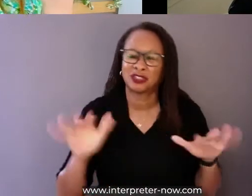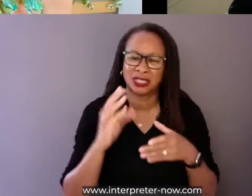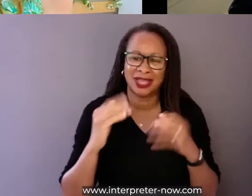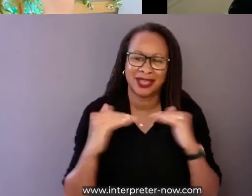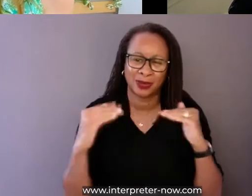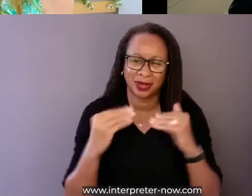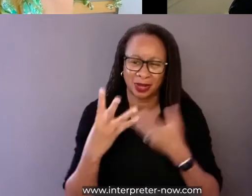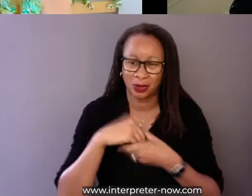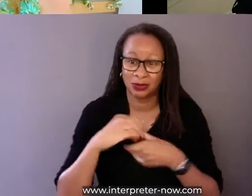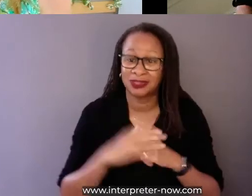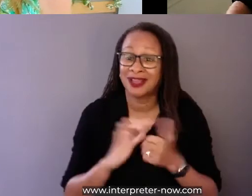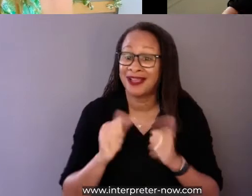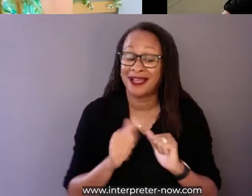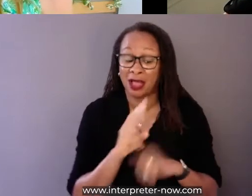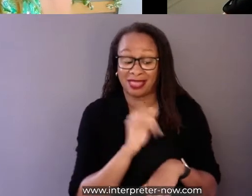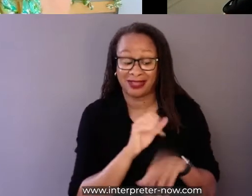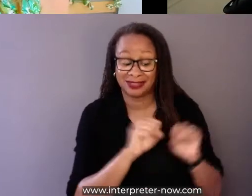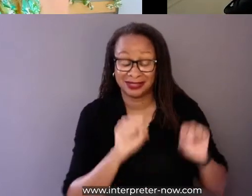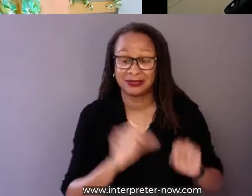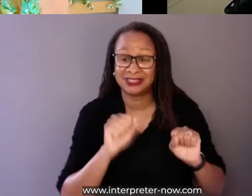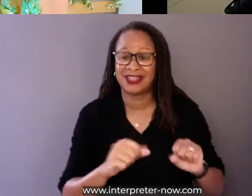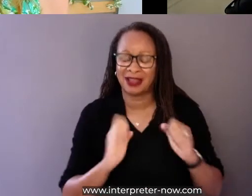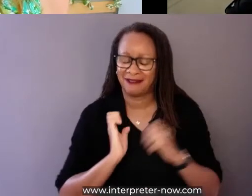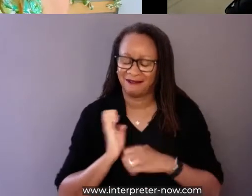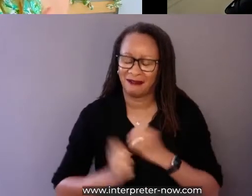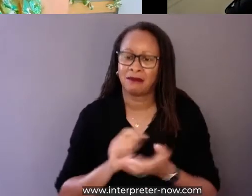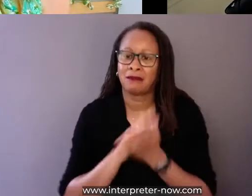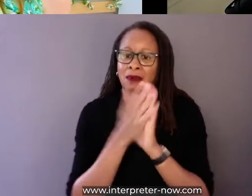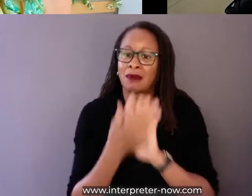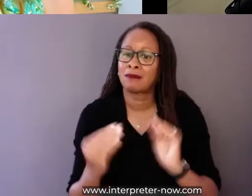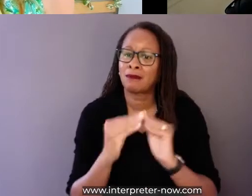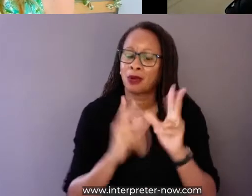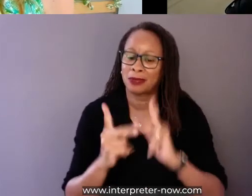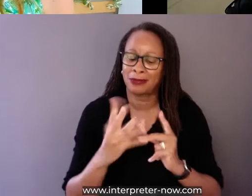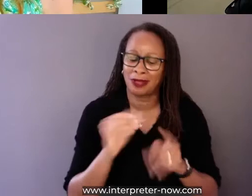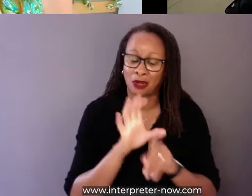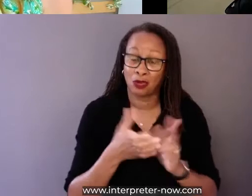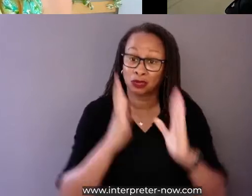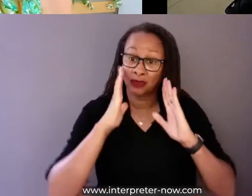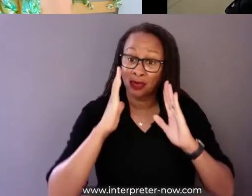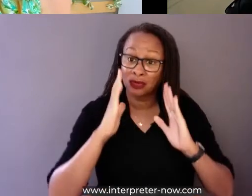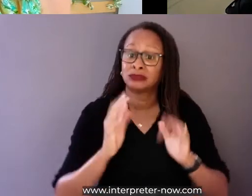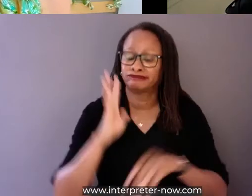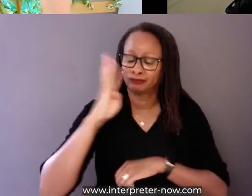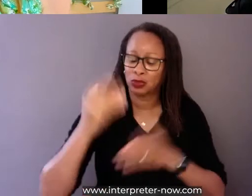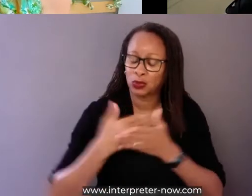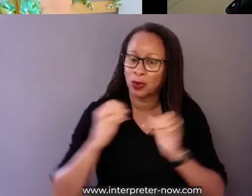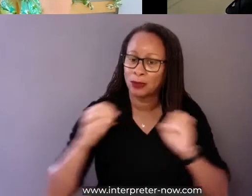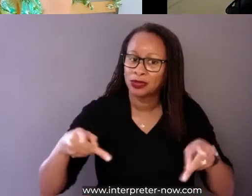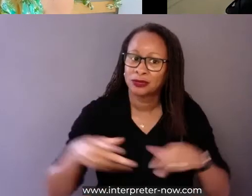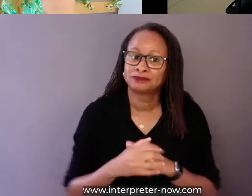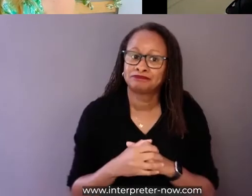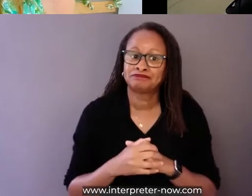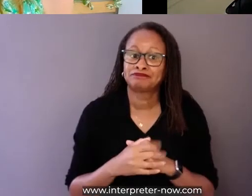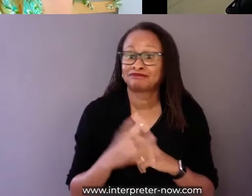how the venture capital system can evolve to be more people and culture focused, create new opportunities